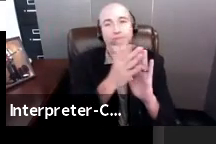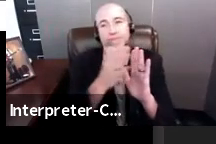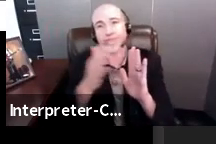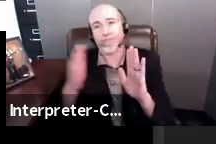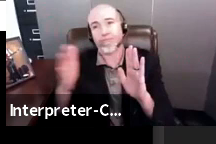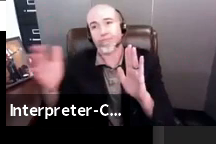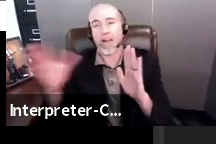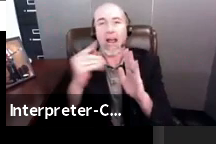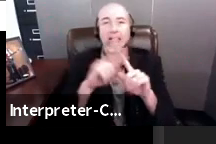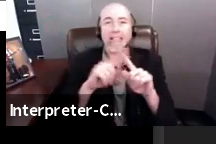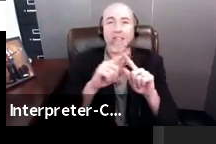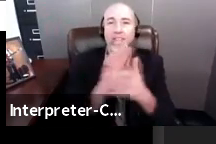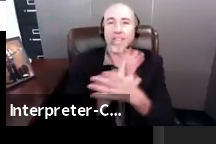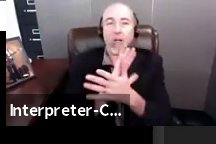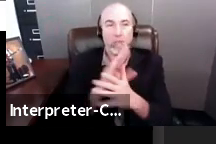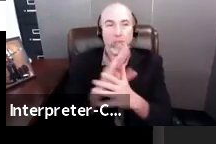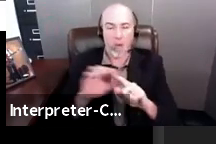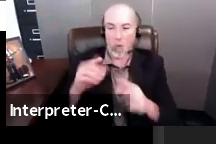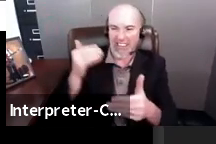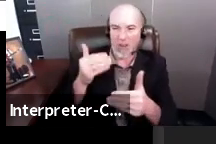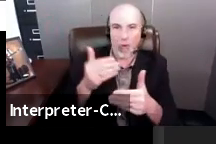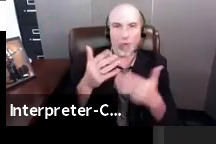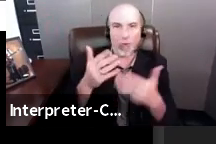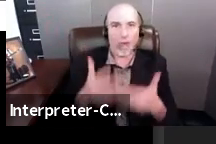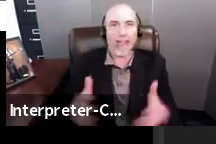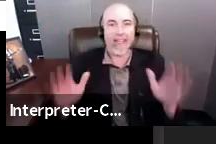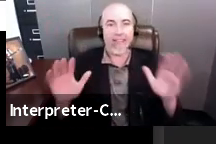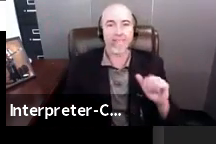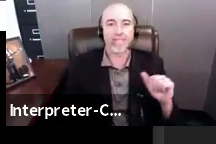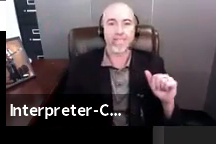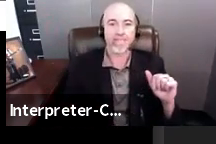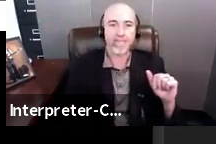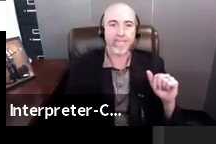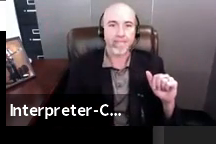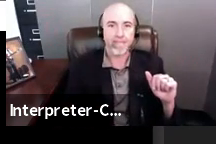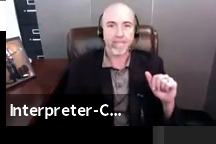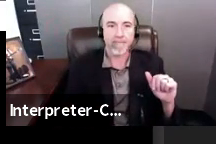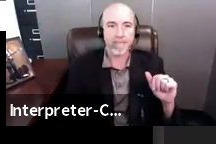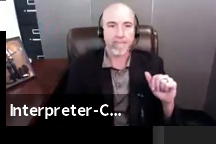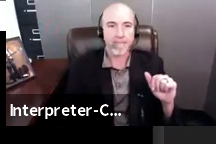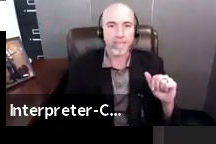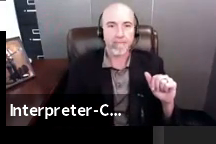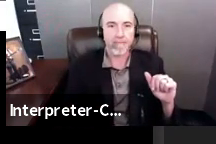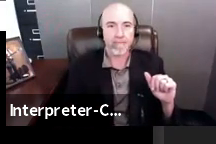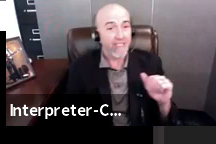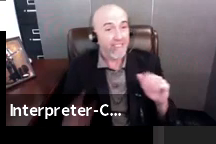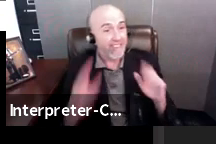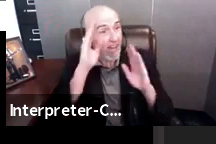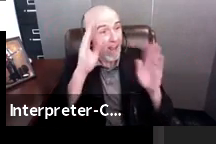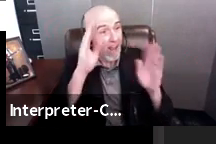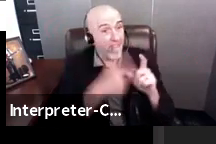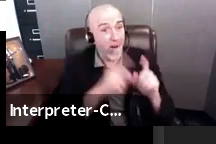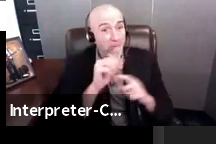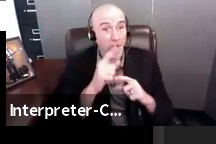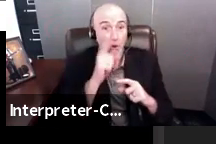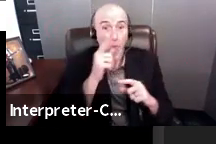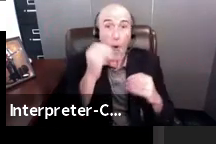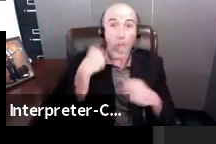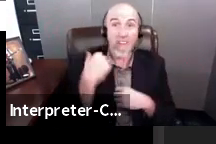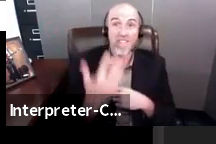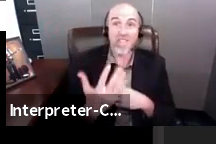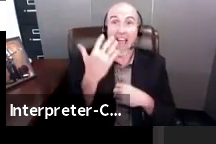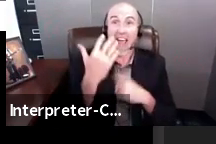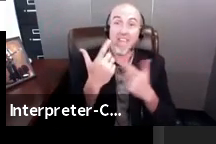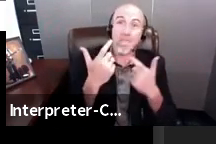partner videos, but we're getting pretty close to the end here. Greetings from Dallas, home to 5 major league sports teams, where the